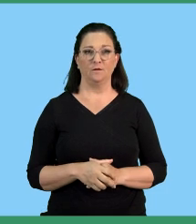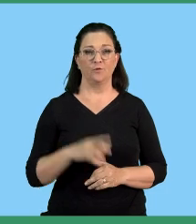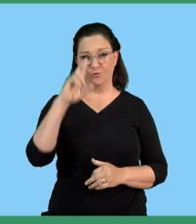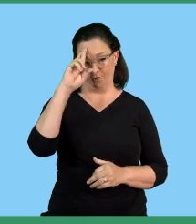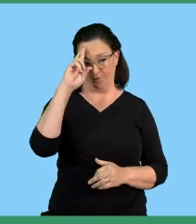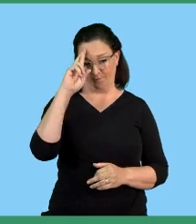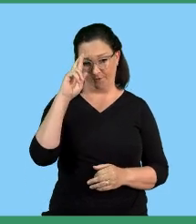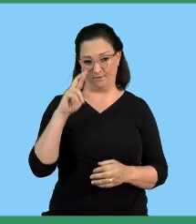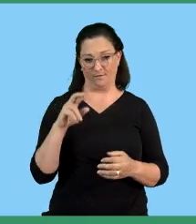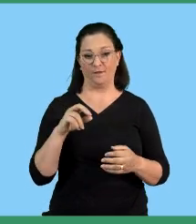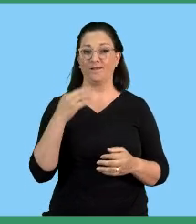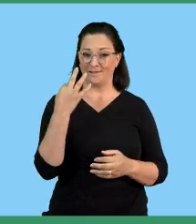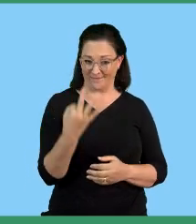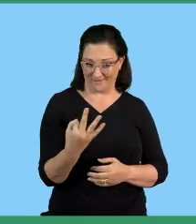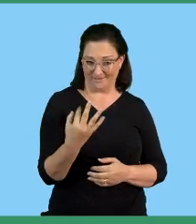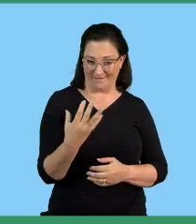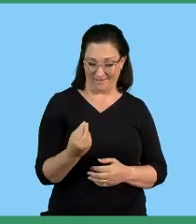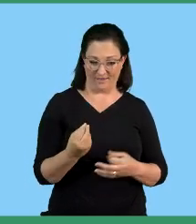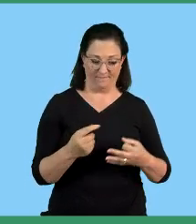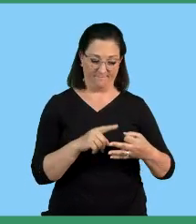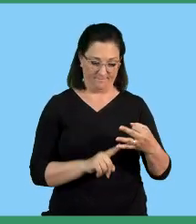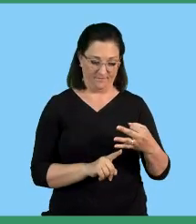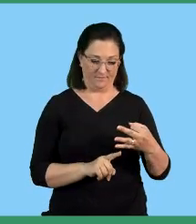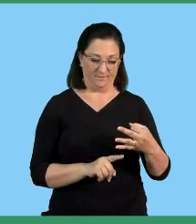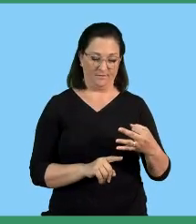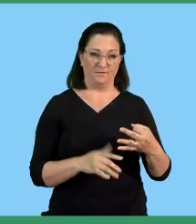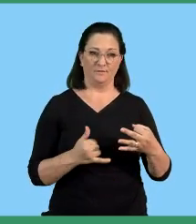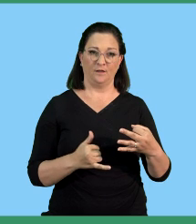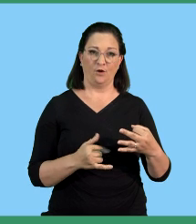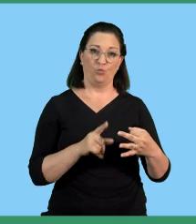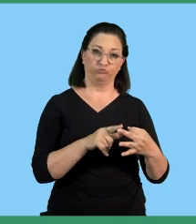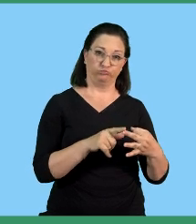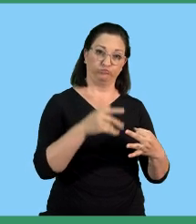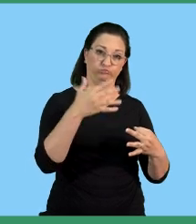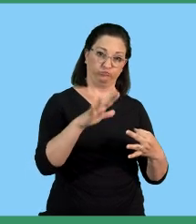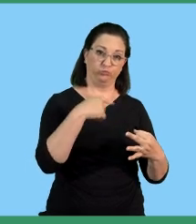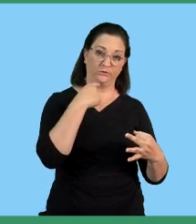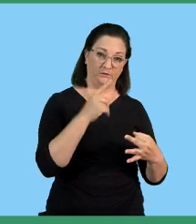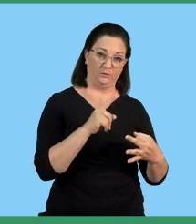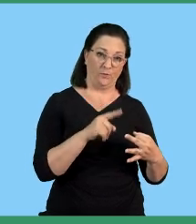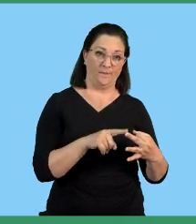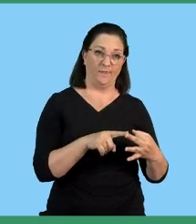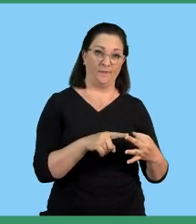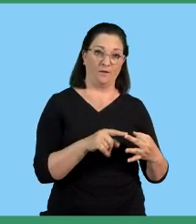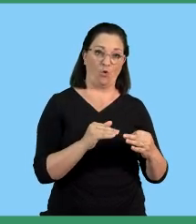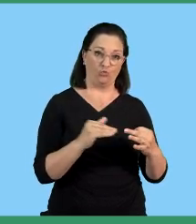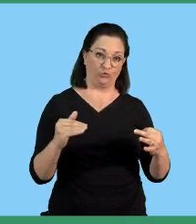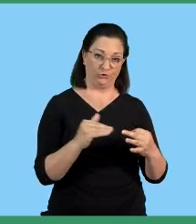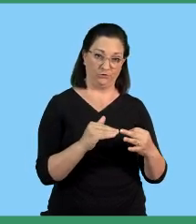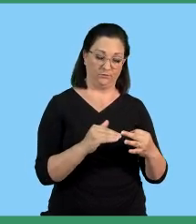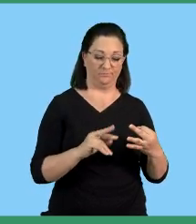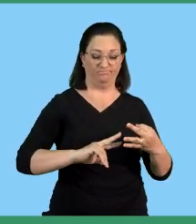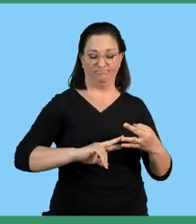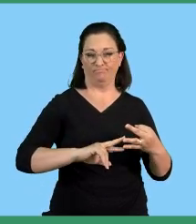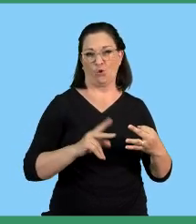got three types of integration strategy. So other than the one that has been mentioned above, we've mentioned horizontal. So what